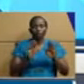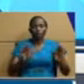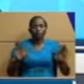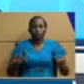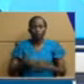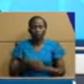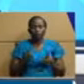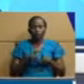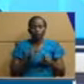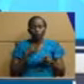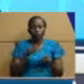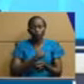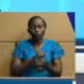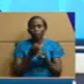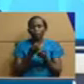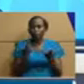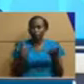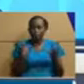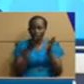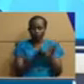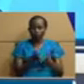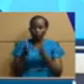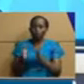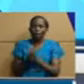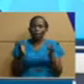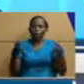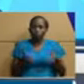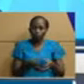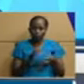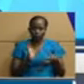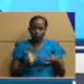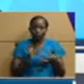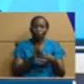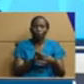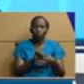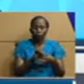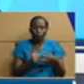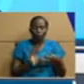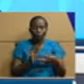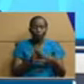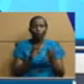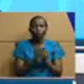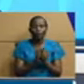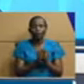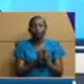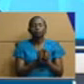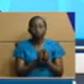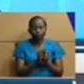of capacities of individuals and groups to be able to cope with the shocks that are